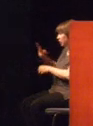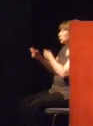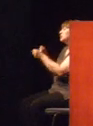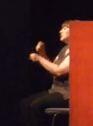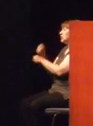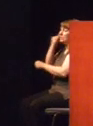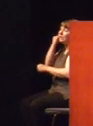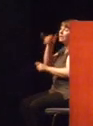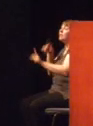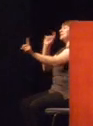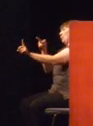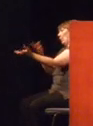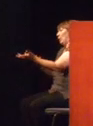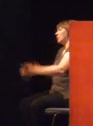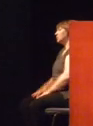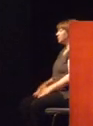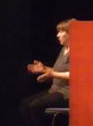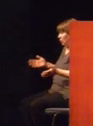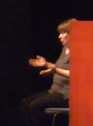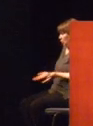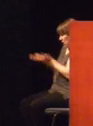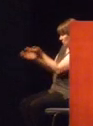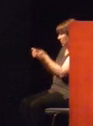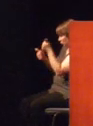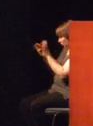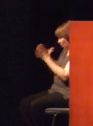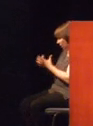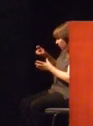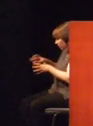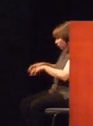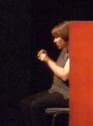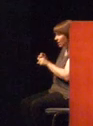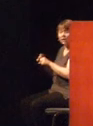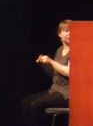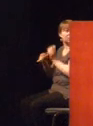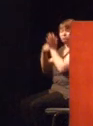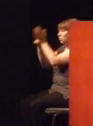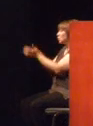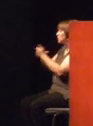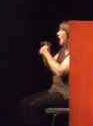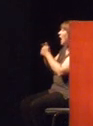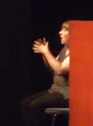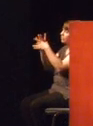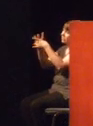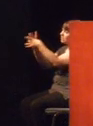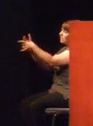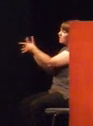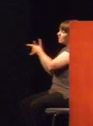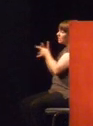if that's their goal. It recommends the courses that they need to take. It shows how those courses are linked to one another, if